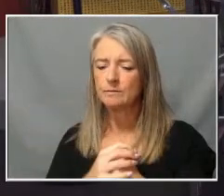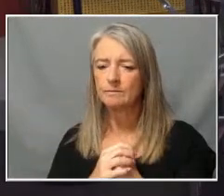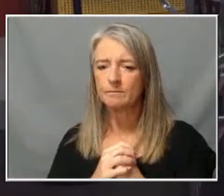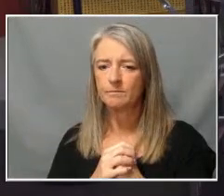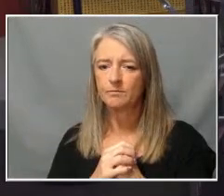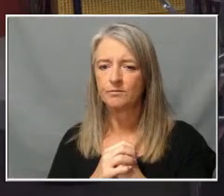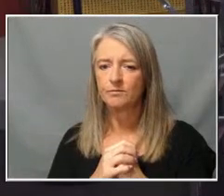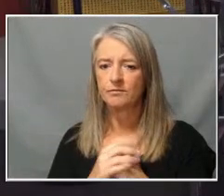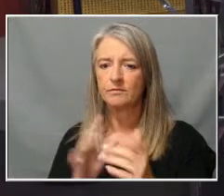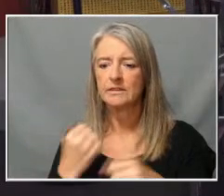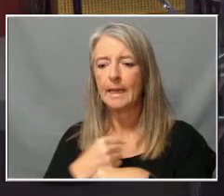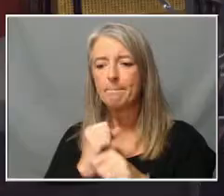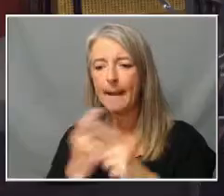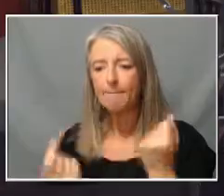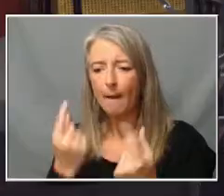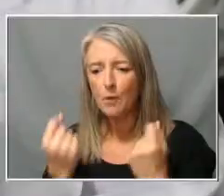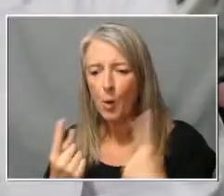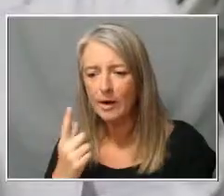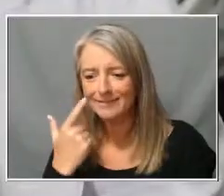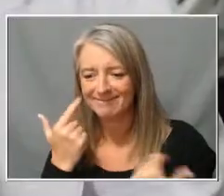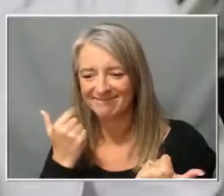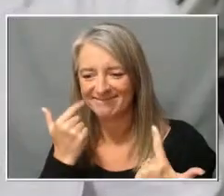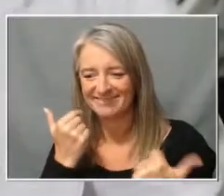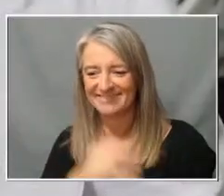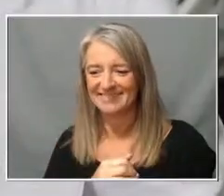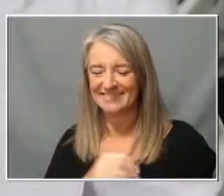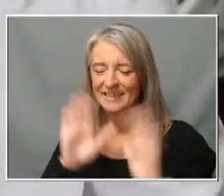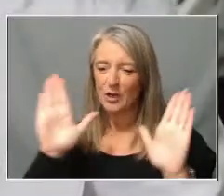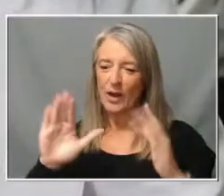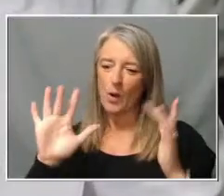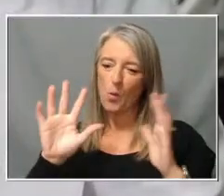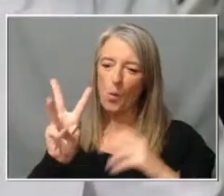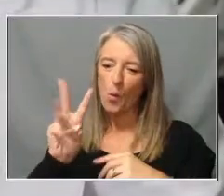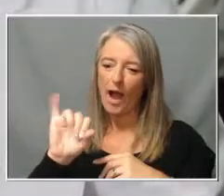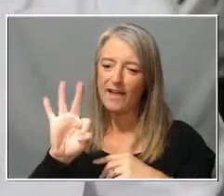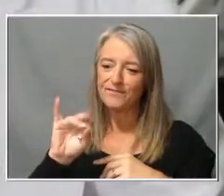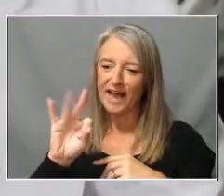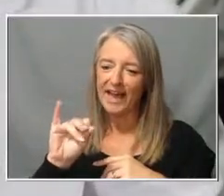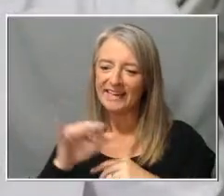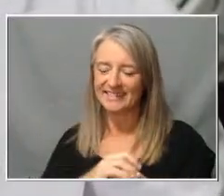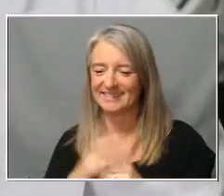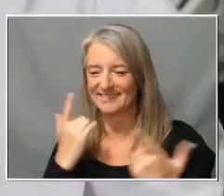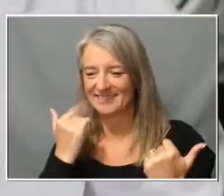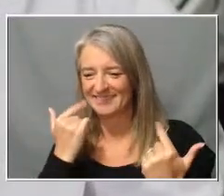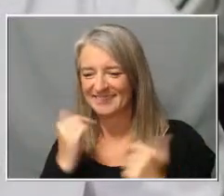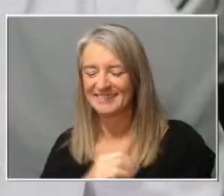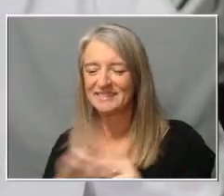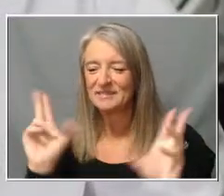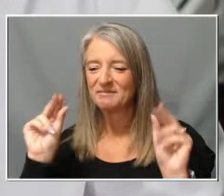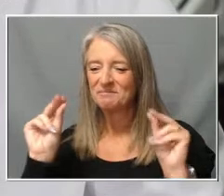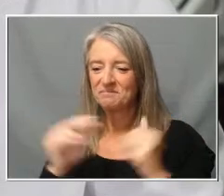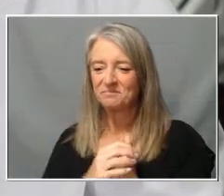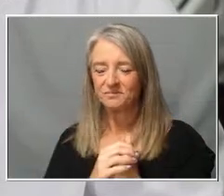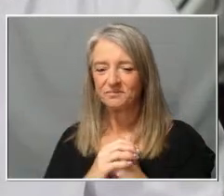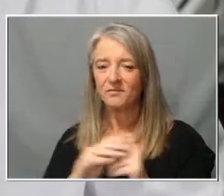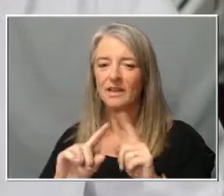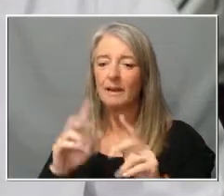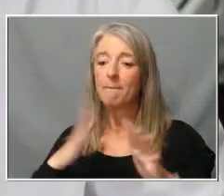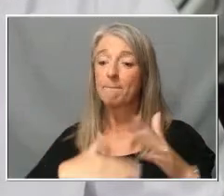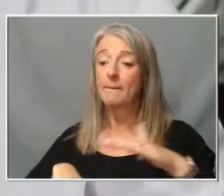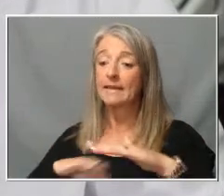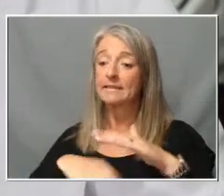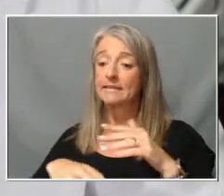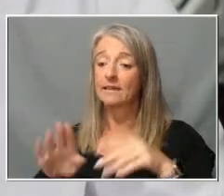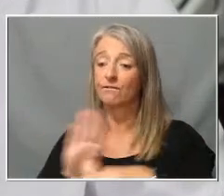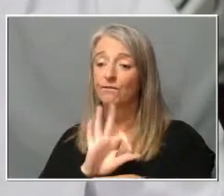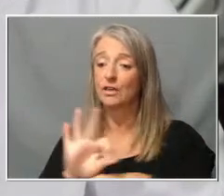popcorn. There's great Wi-Fi. No, basically, it functions more like a normal